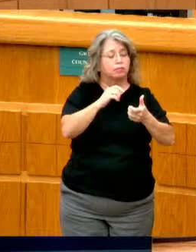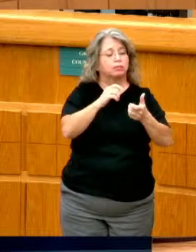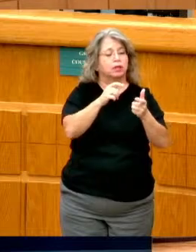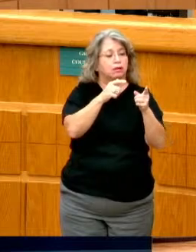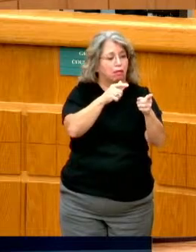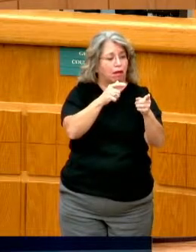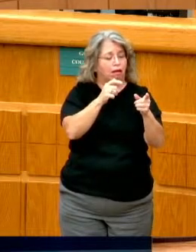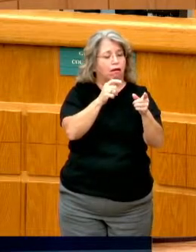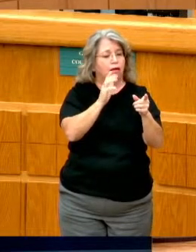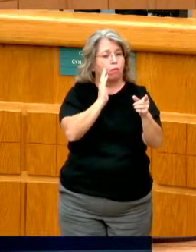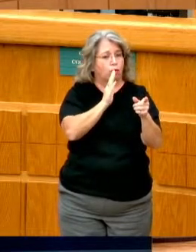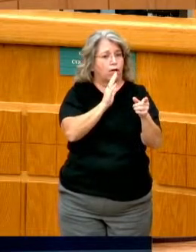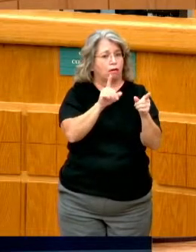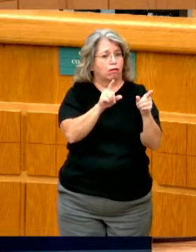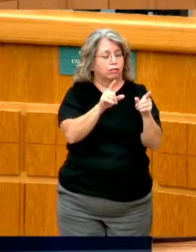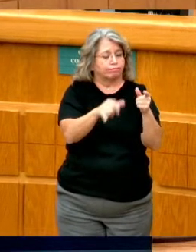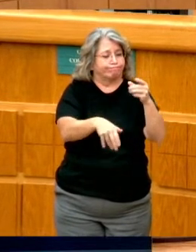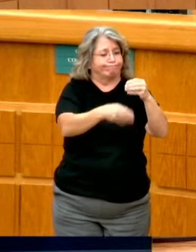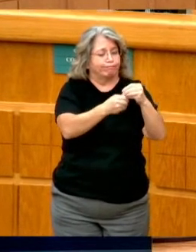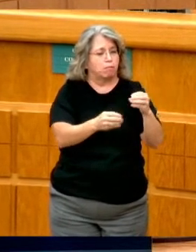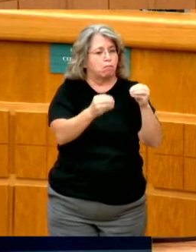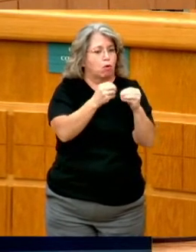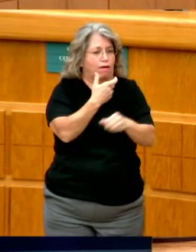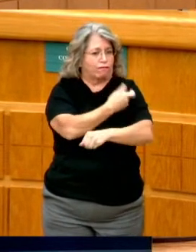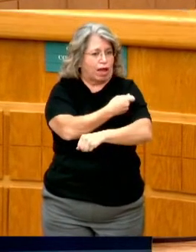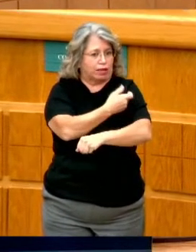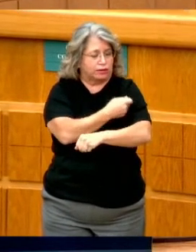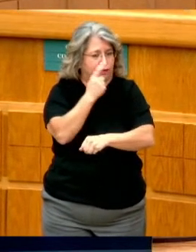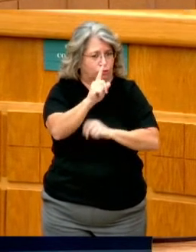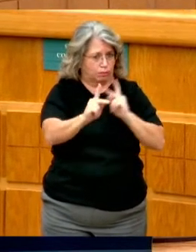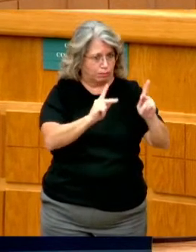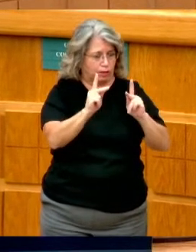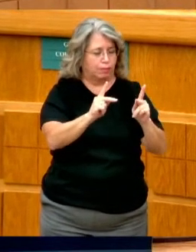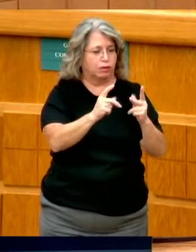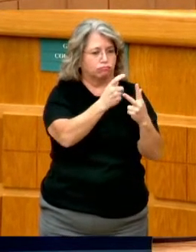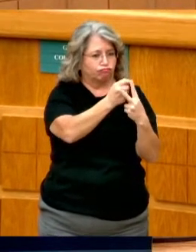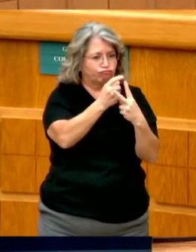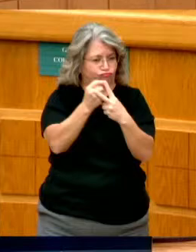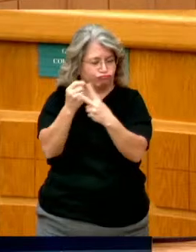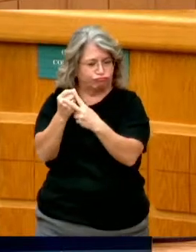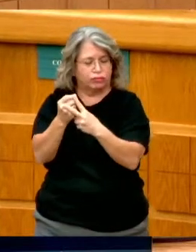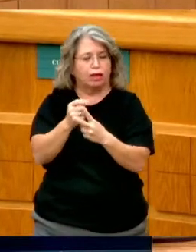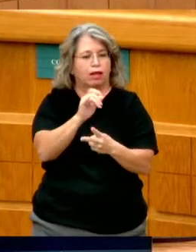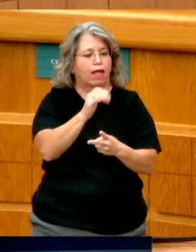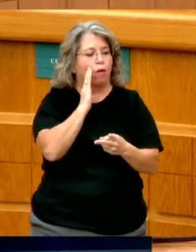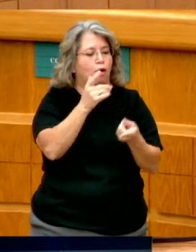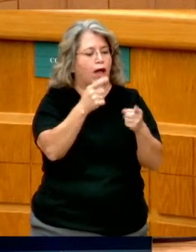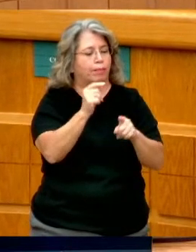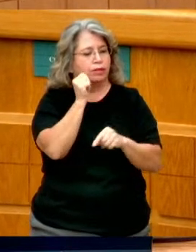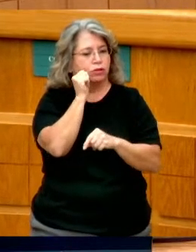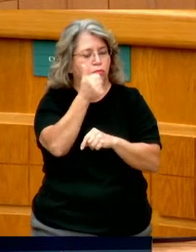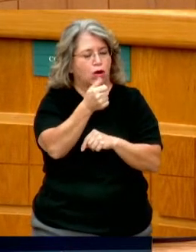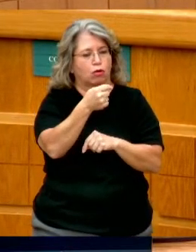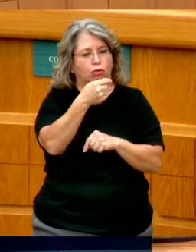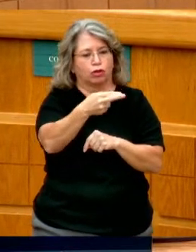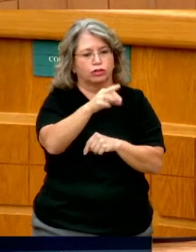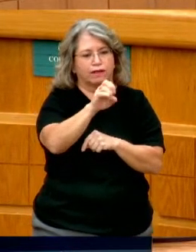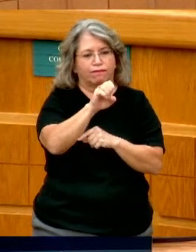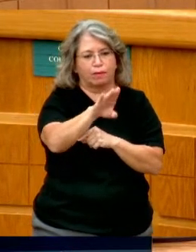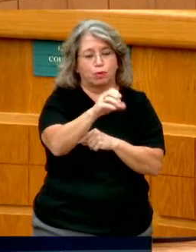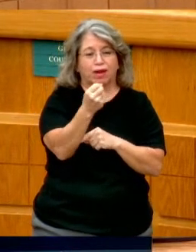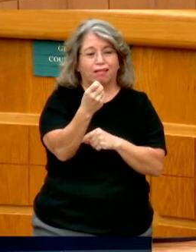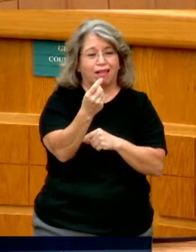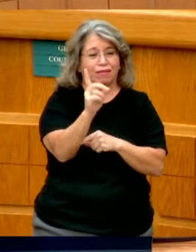Driscoll Children's vaccination drive will also be held tomorrow, Thursday, February the 11th, at American